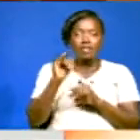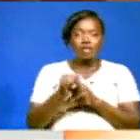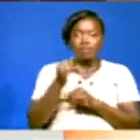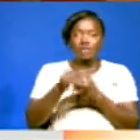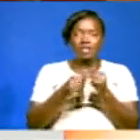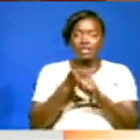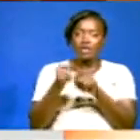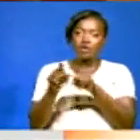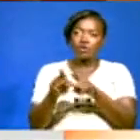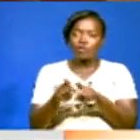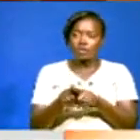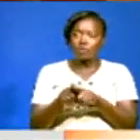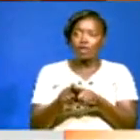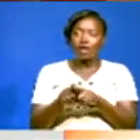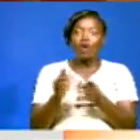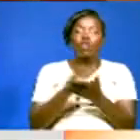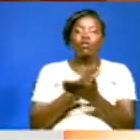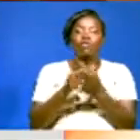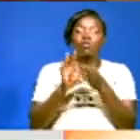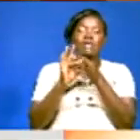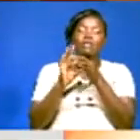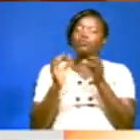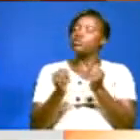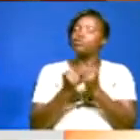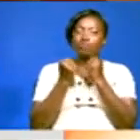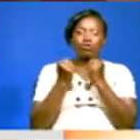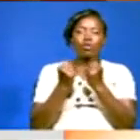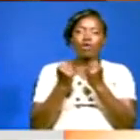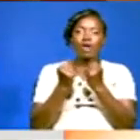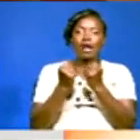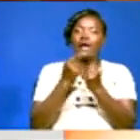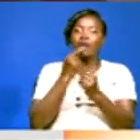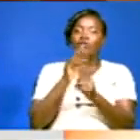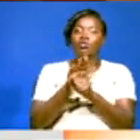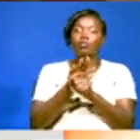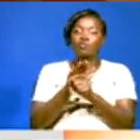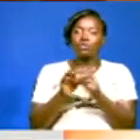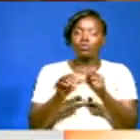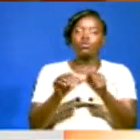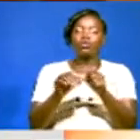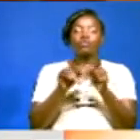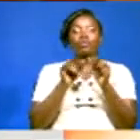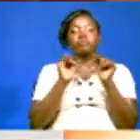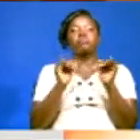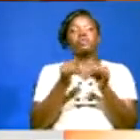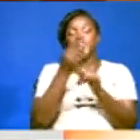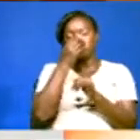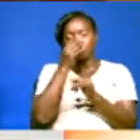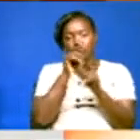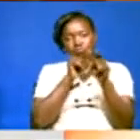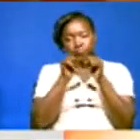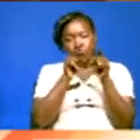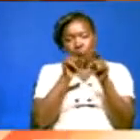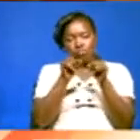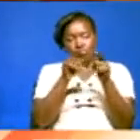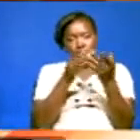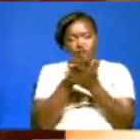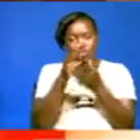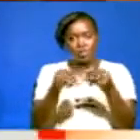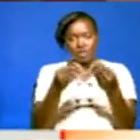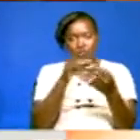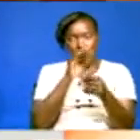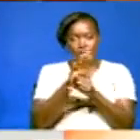also affirmed that Azimio is still strong and vowed to continue keeping the Ruto administration in check to ensure it delivers on